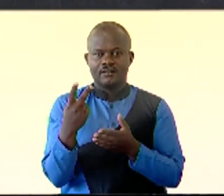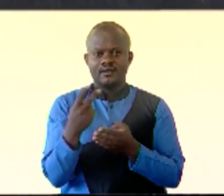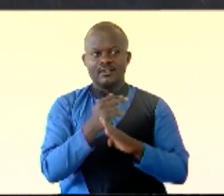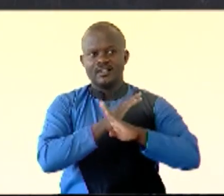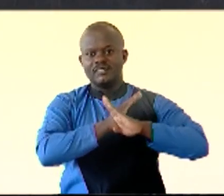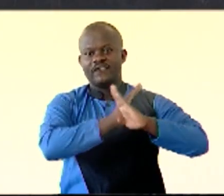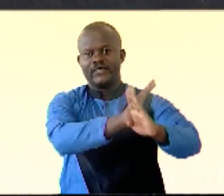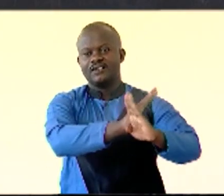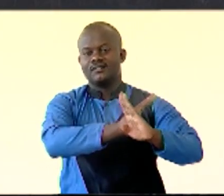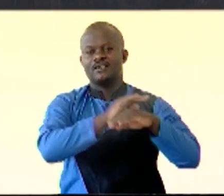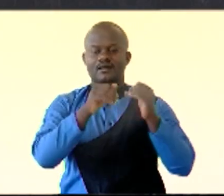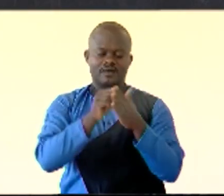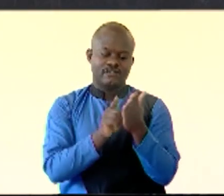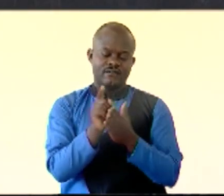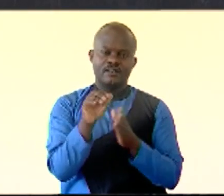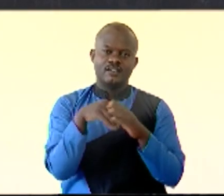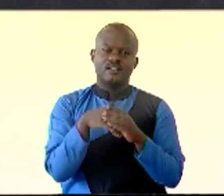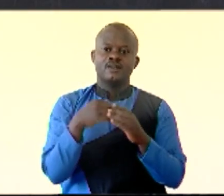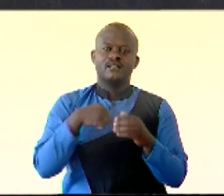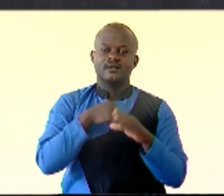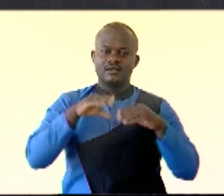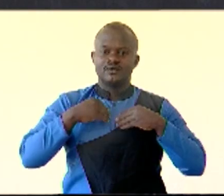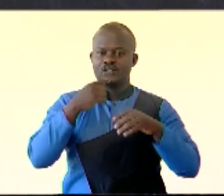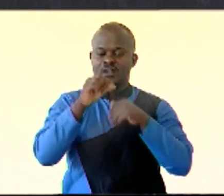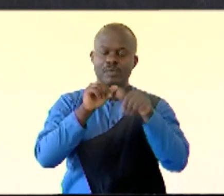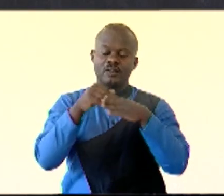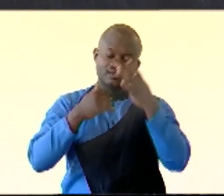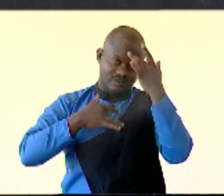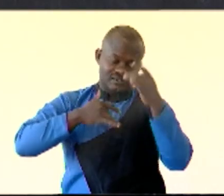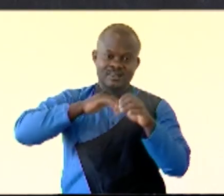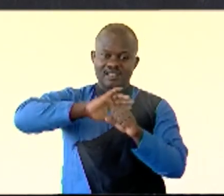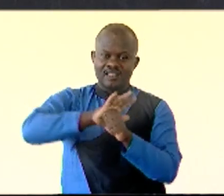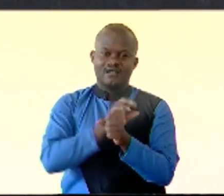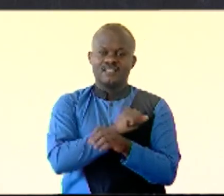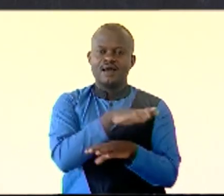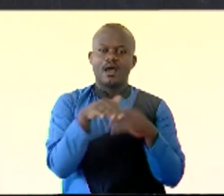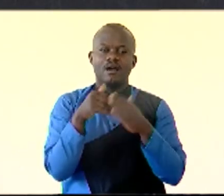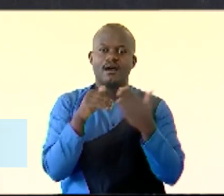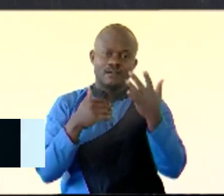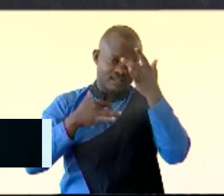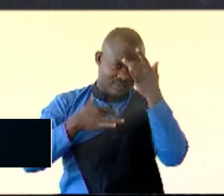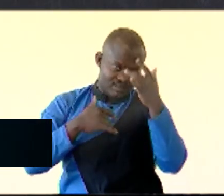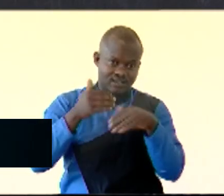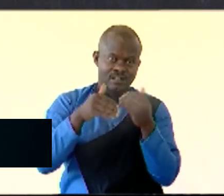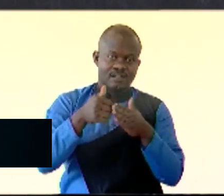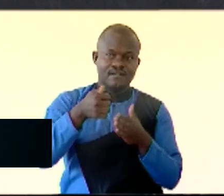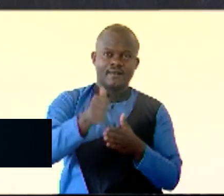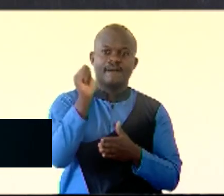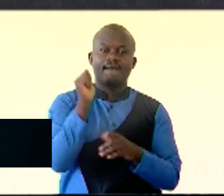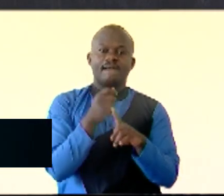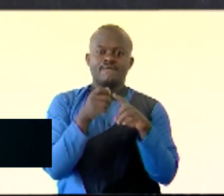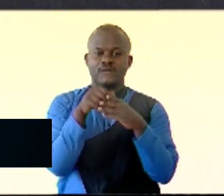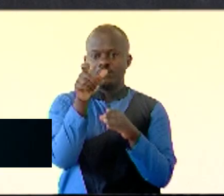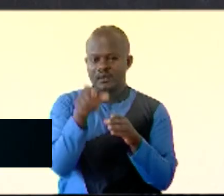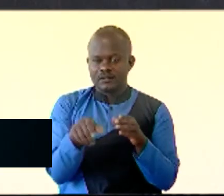defense against infection. So last time we talked about infectious diseases, how diseases are transmitted from one person to